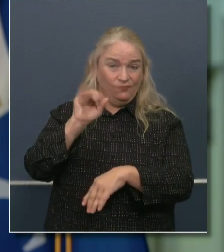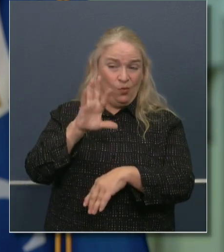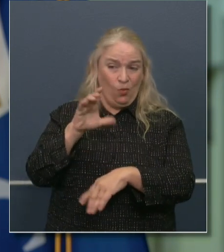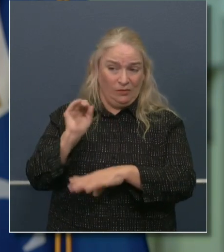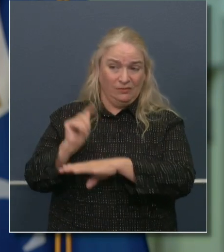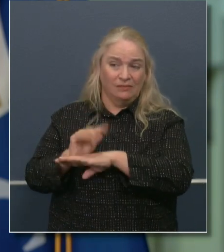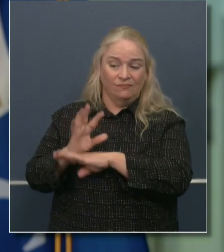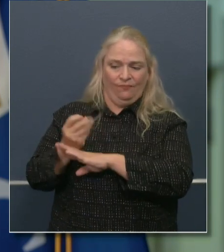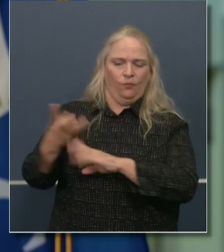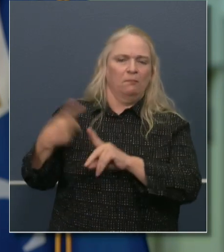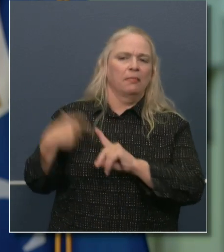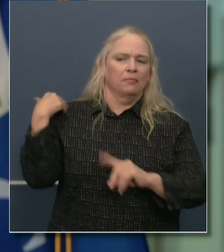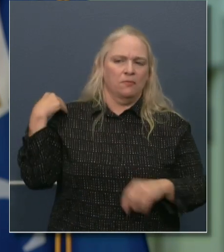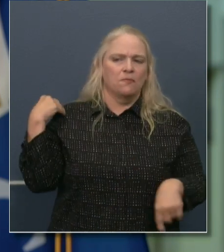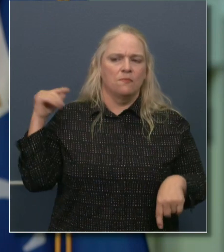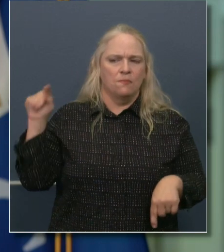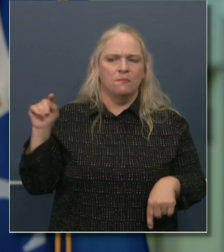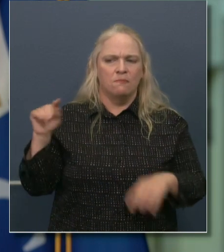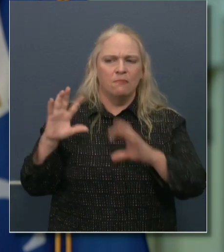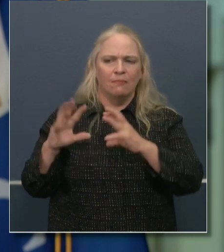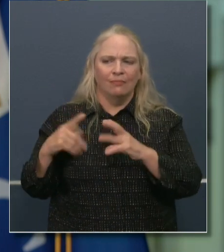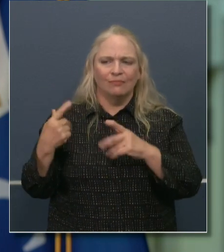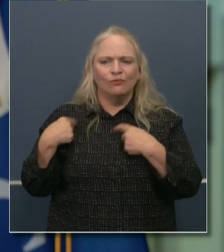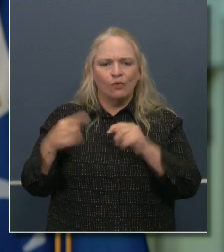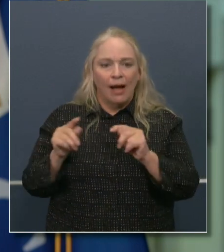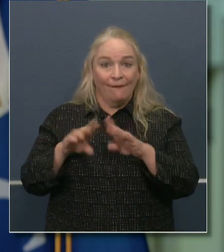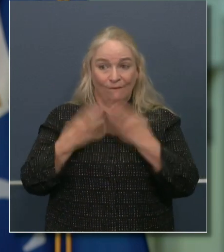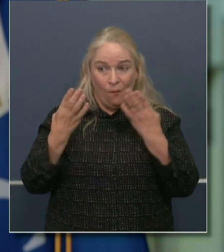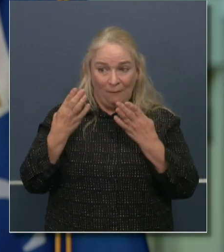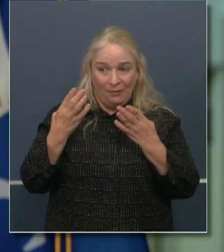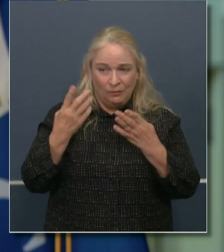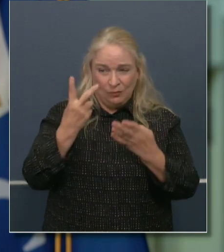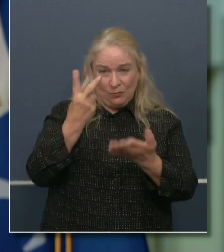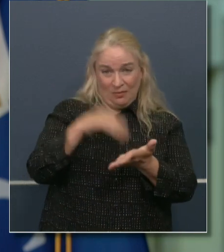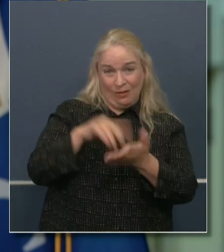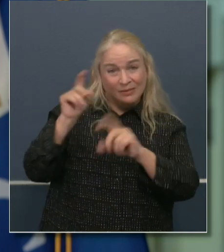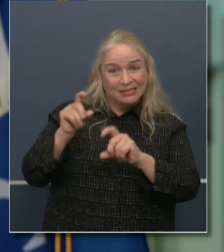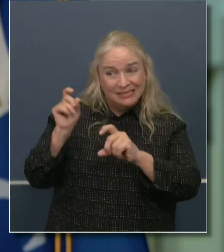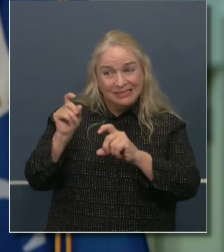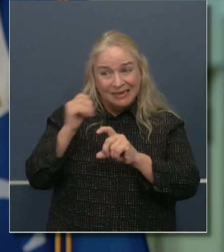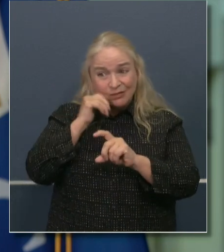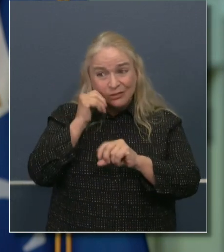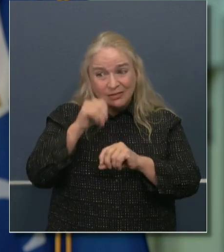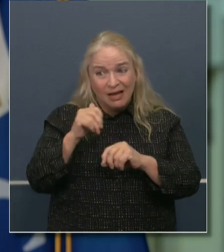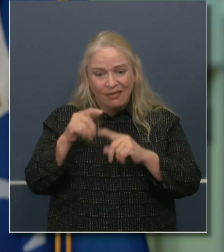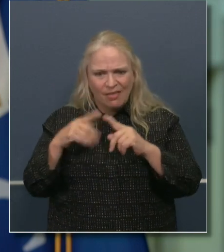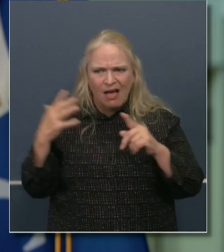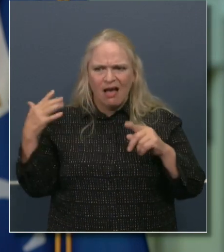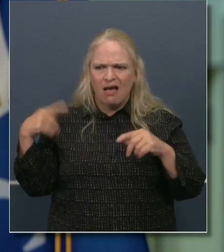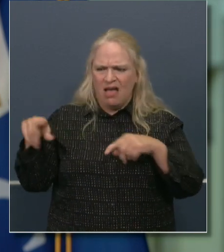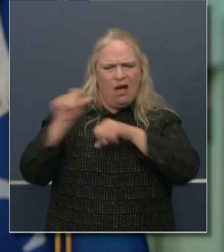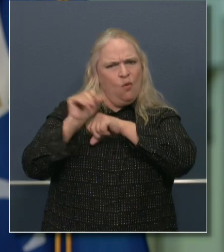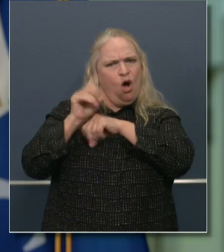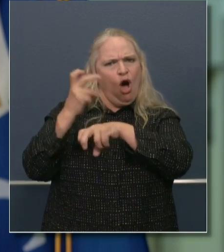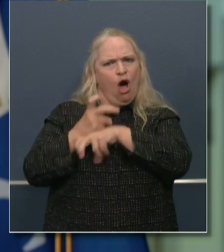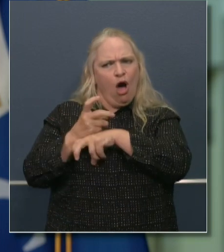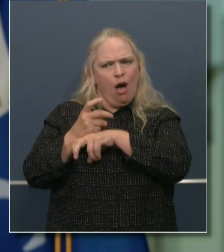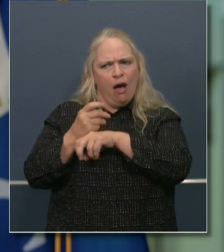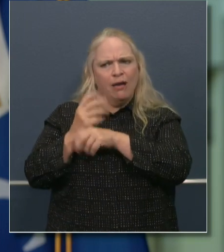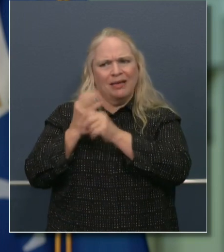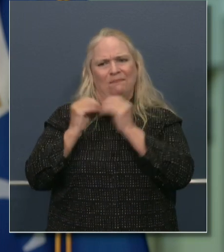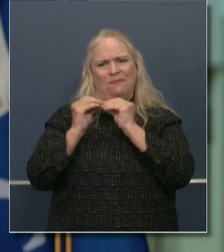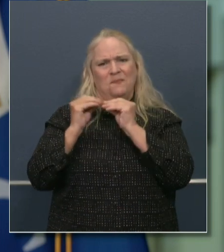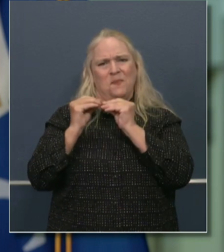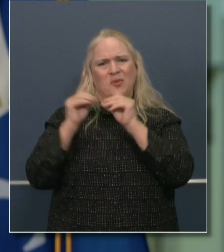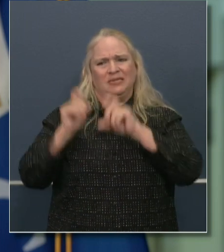just 2,000 tests a day, and we were able to reach some stretch goals we set out,